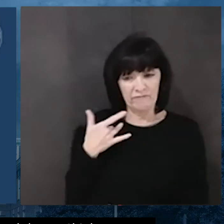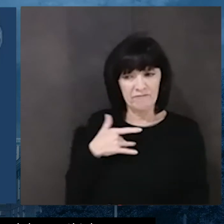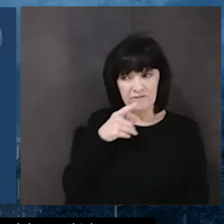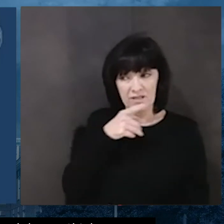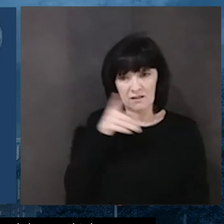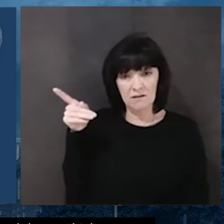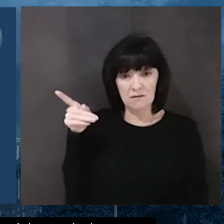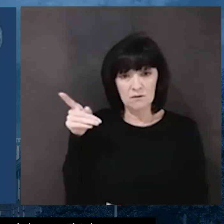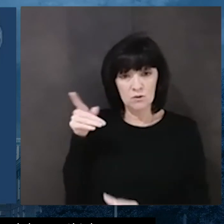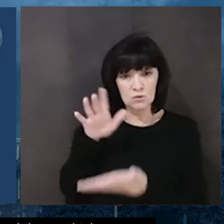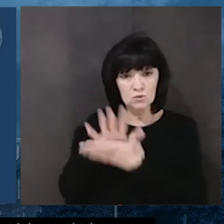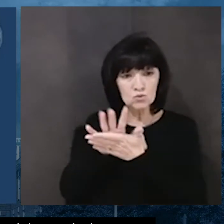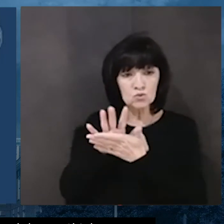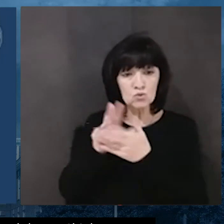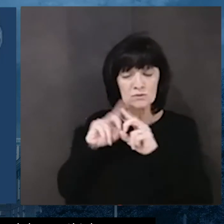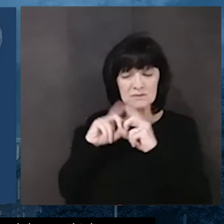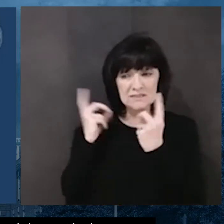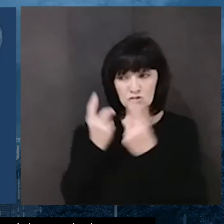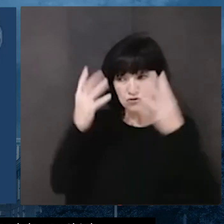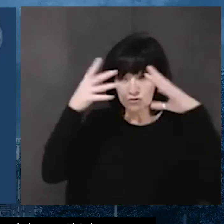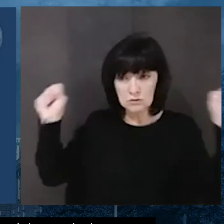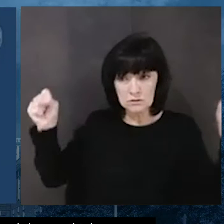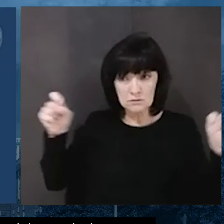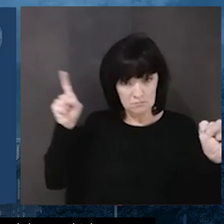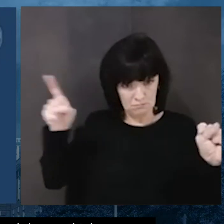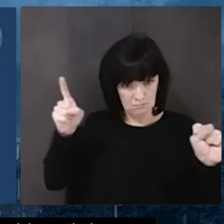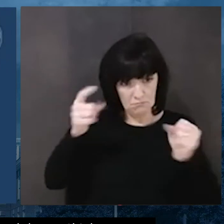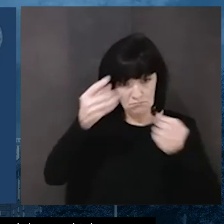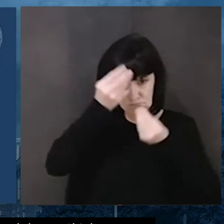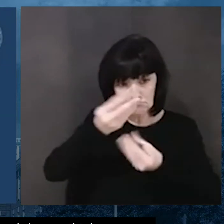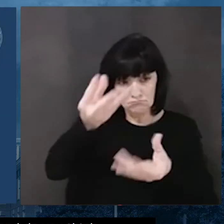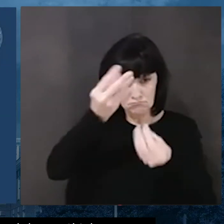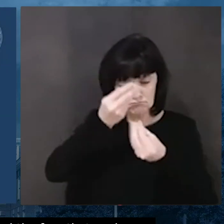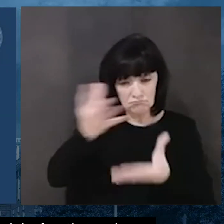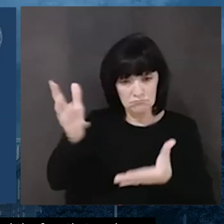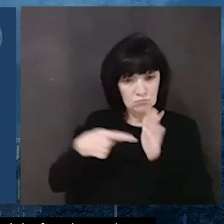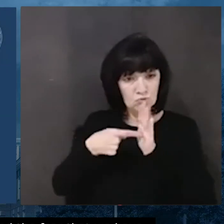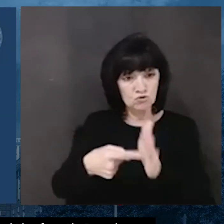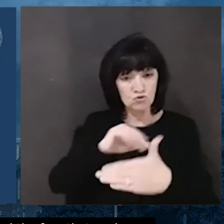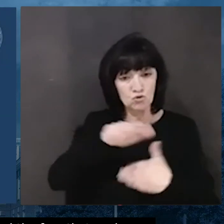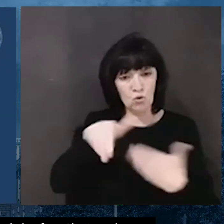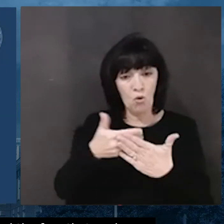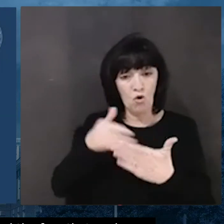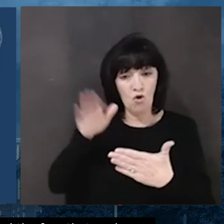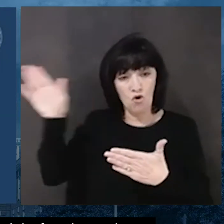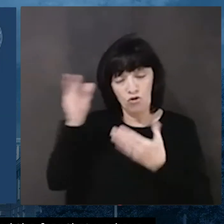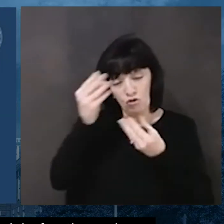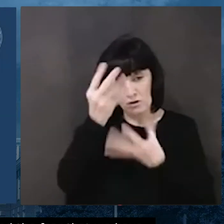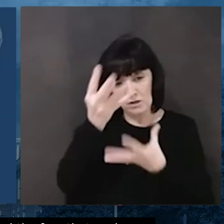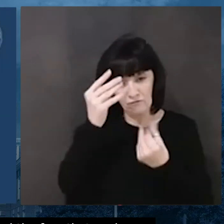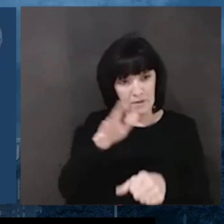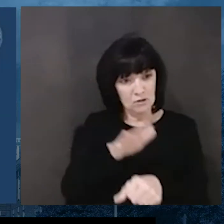we're heading, do you fear that we could be returning to remote instruction? Yeah, I think there's a difference between